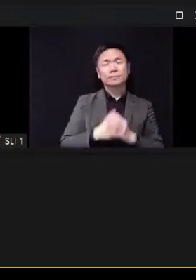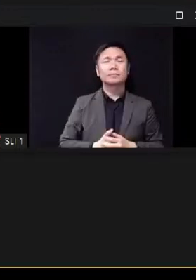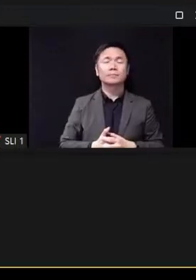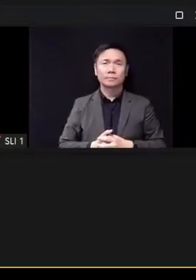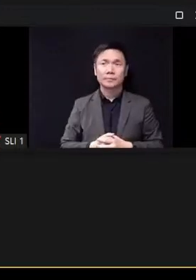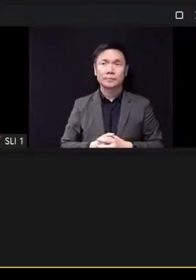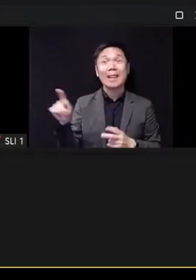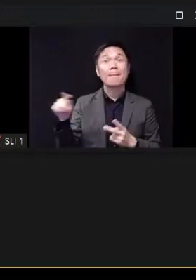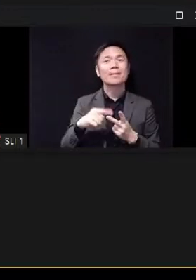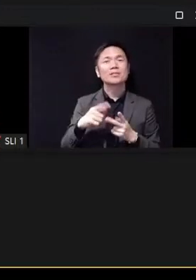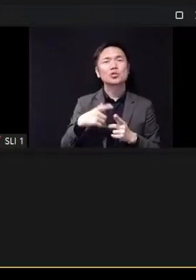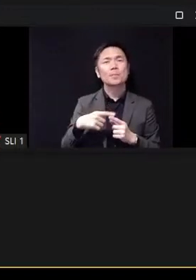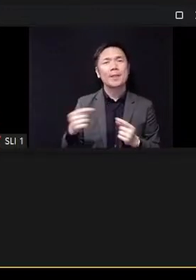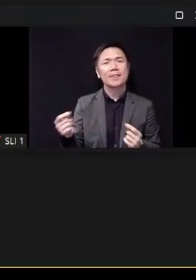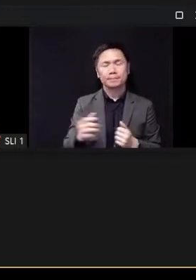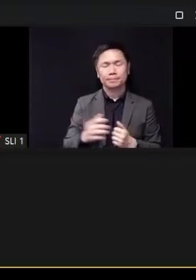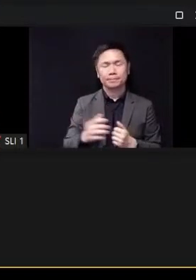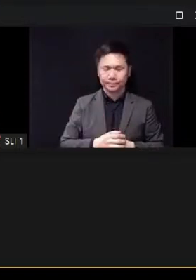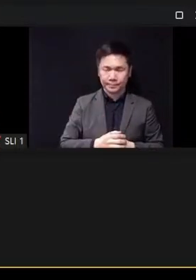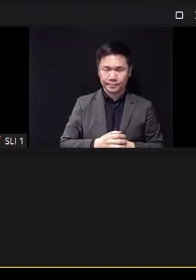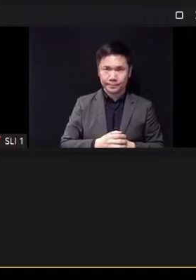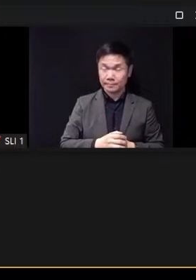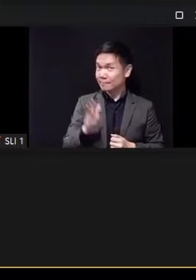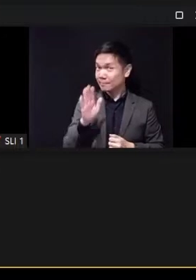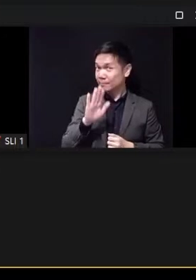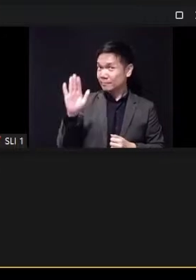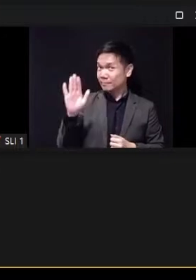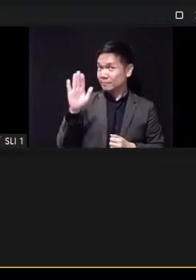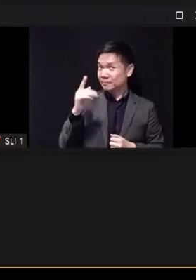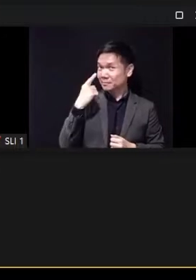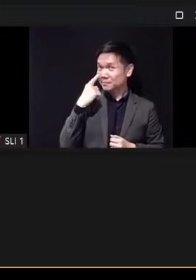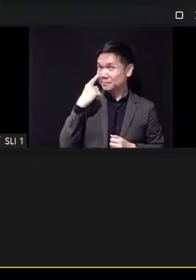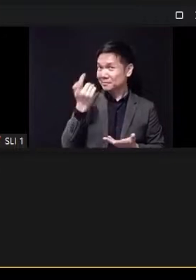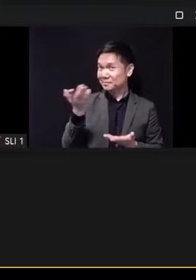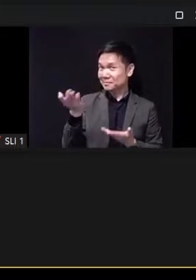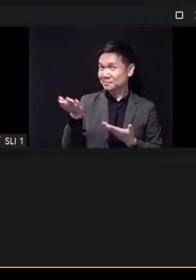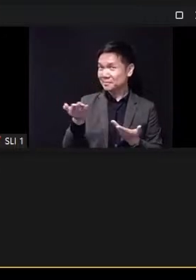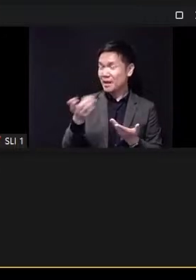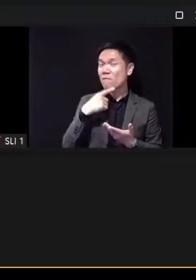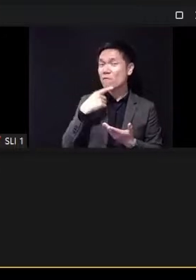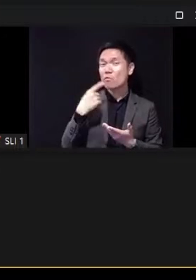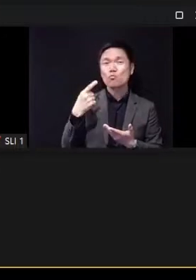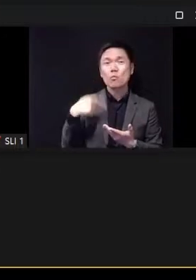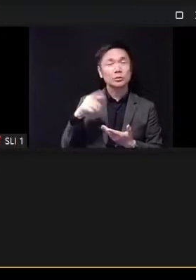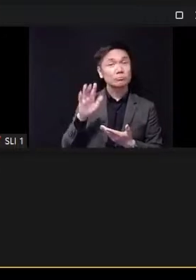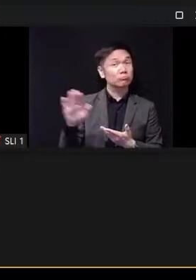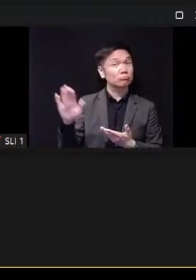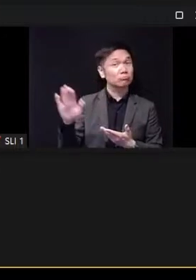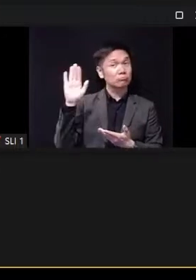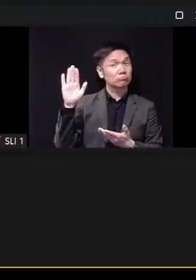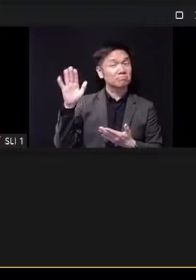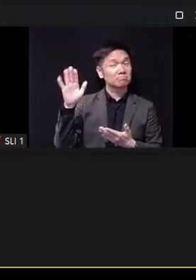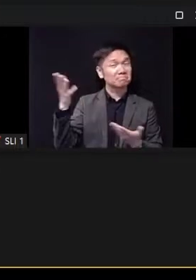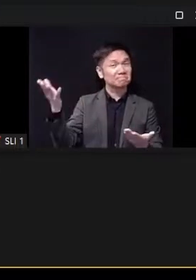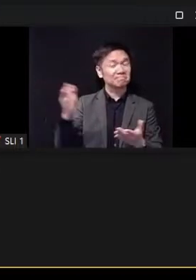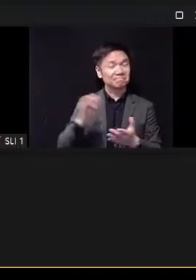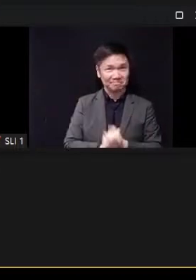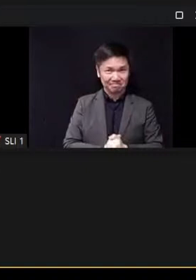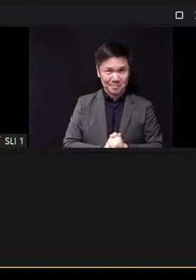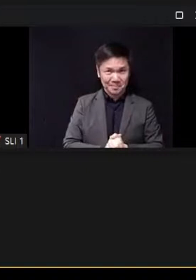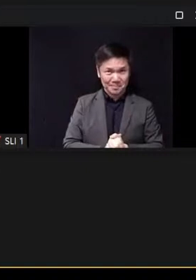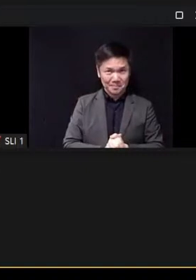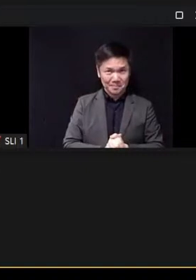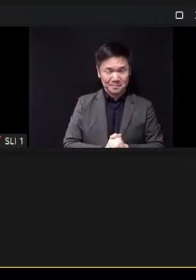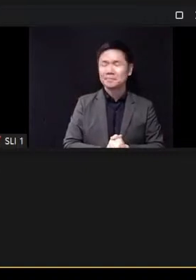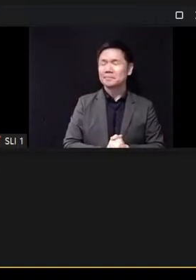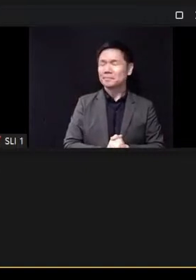by Japan. May I call on the distinguished delegate from the Russian Republic, please? Then I will call on